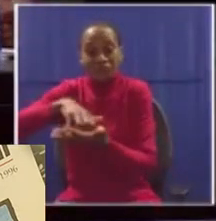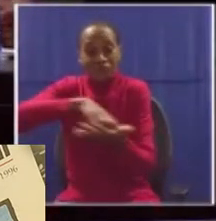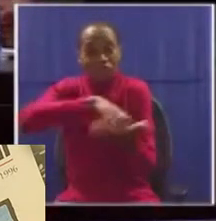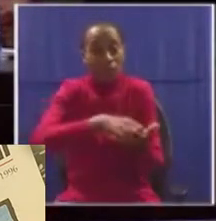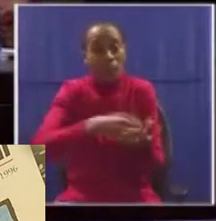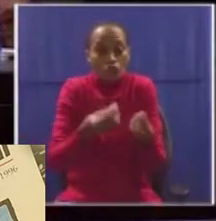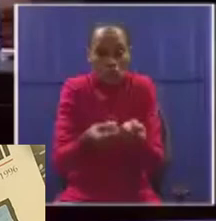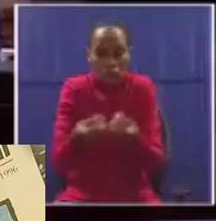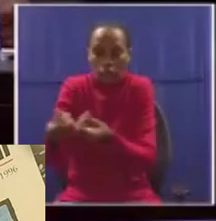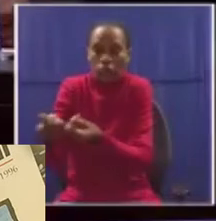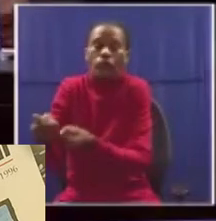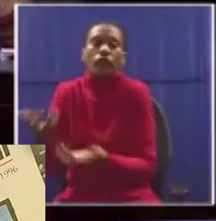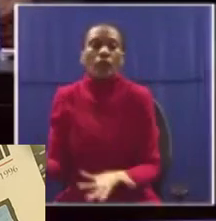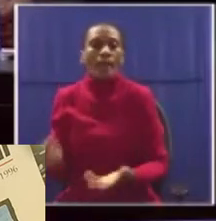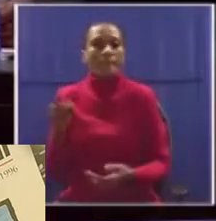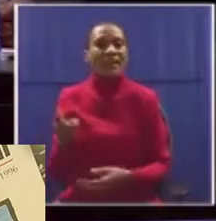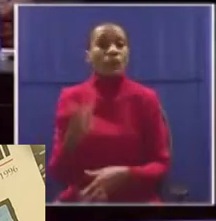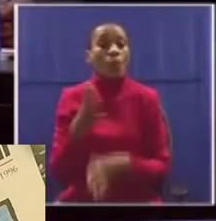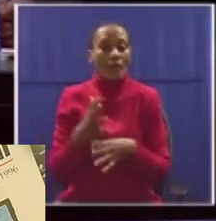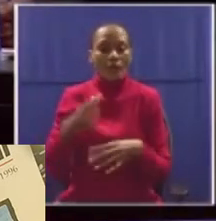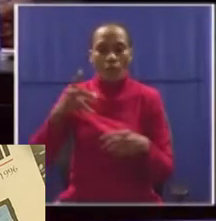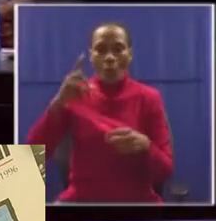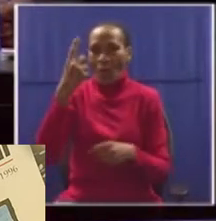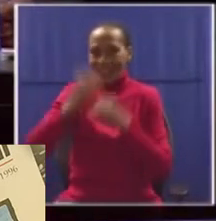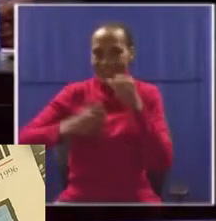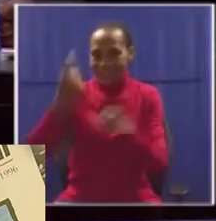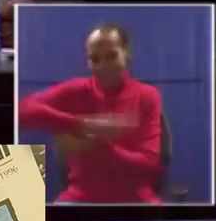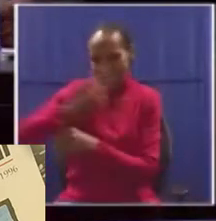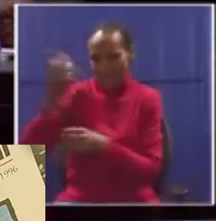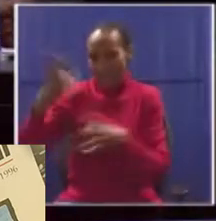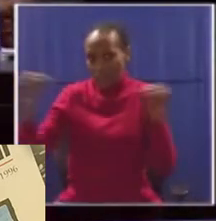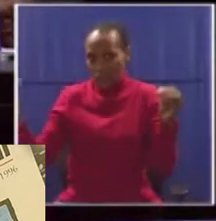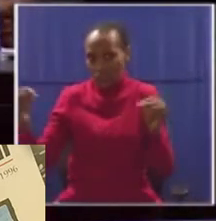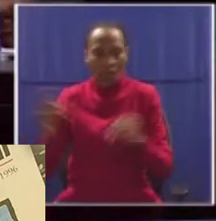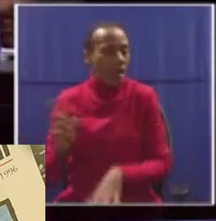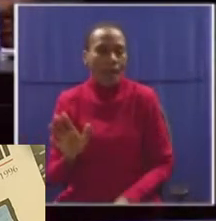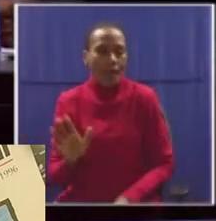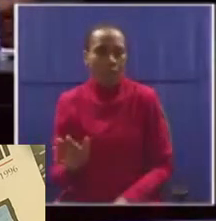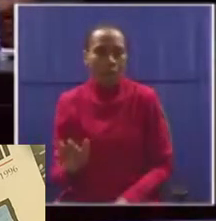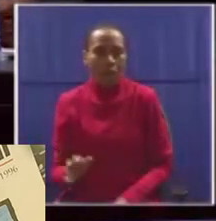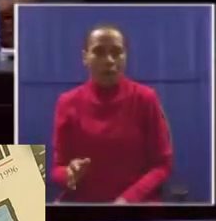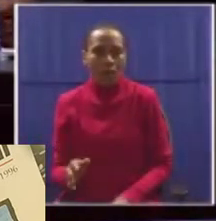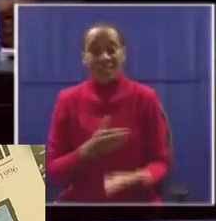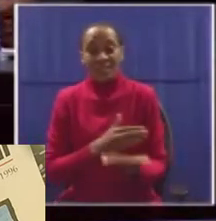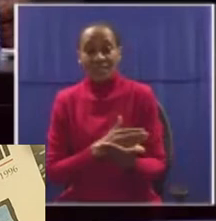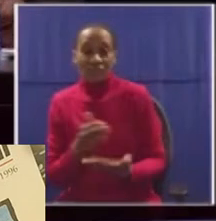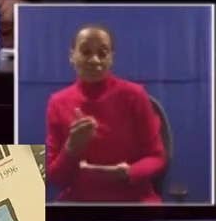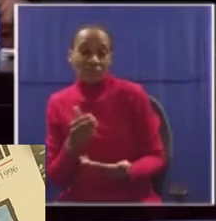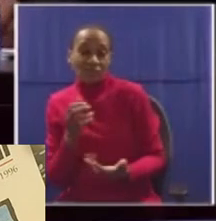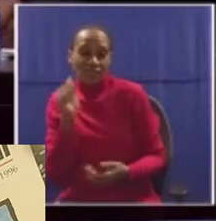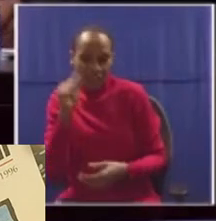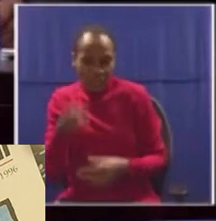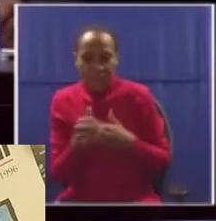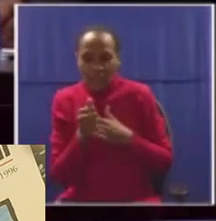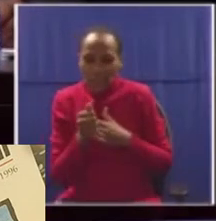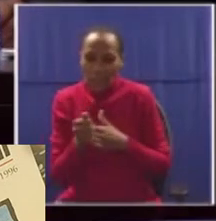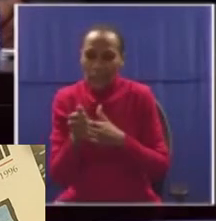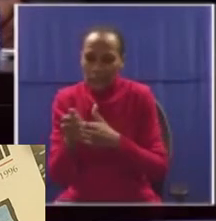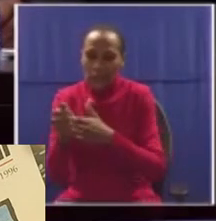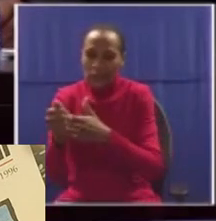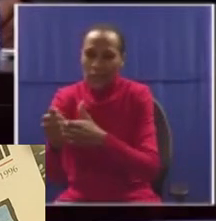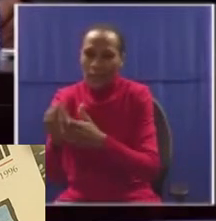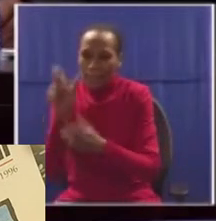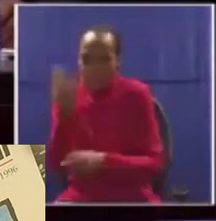but this is not the work of the day even with leadership that are not tended by state